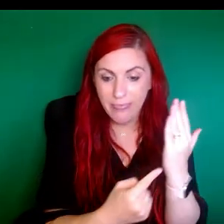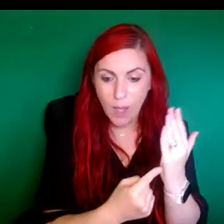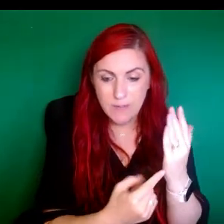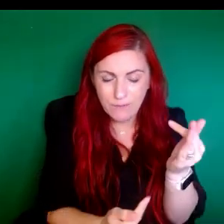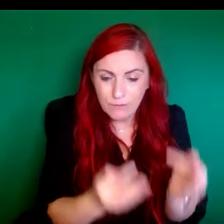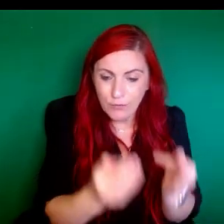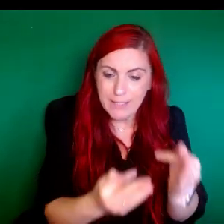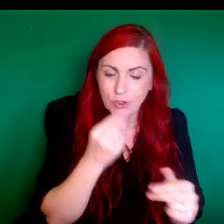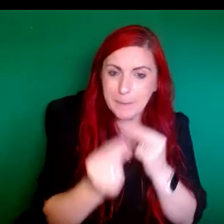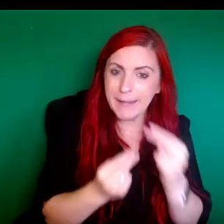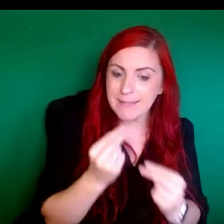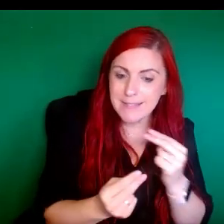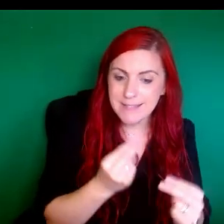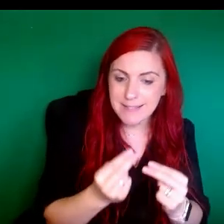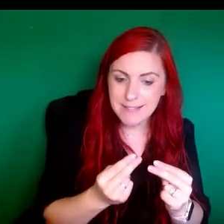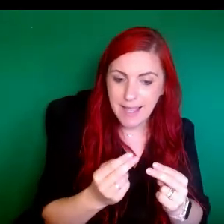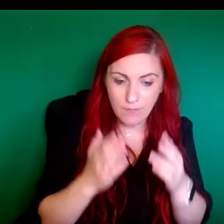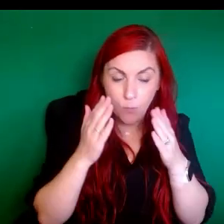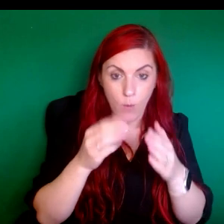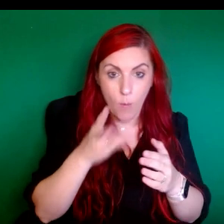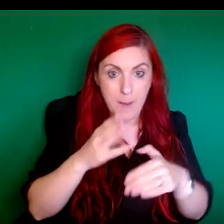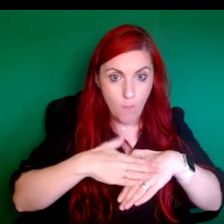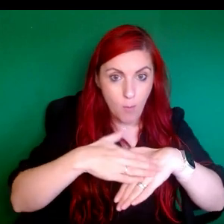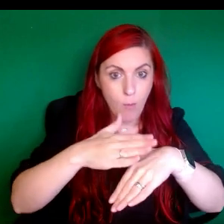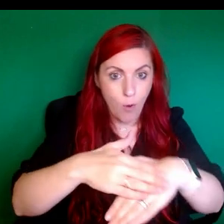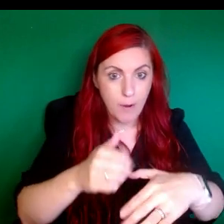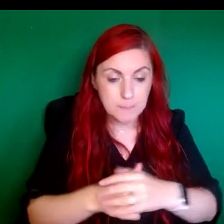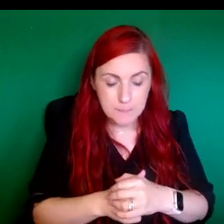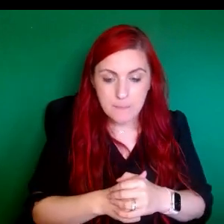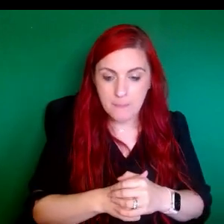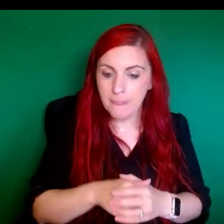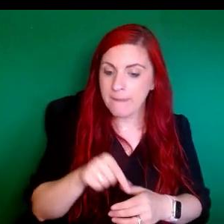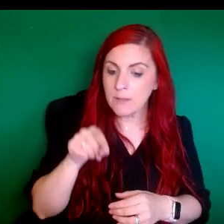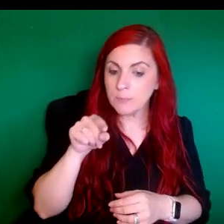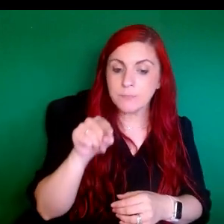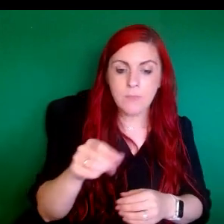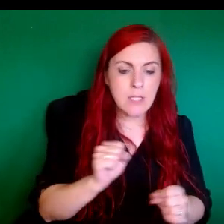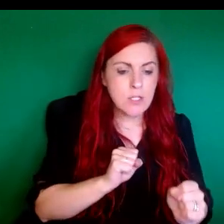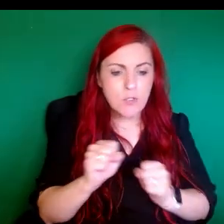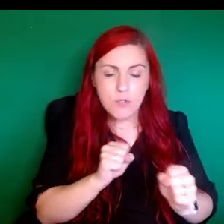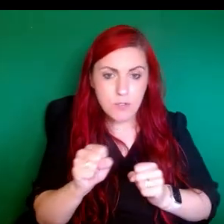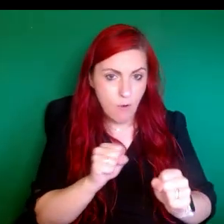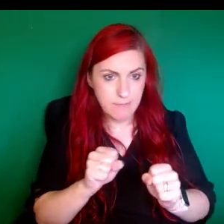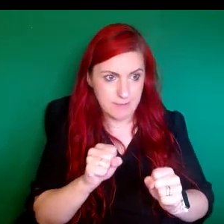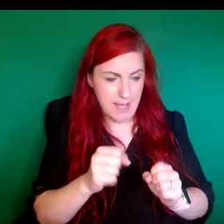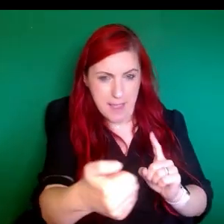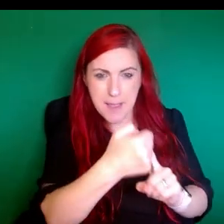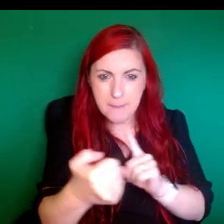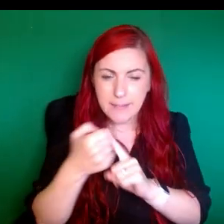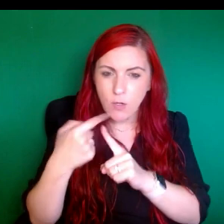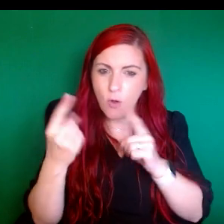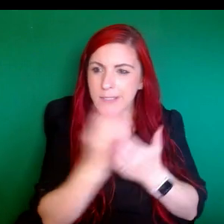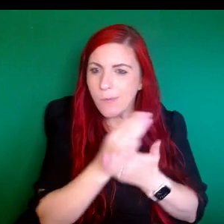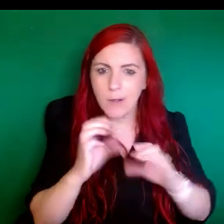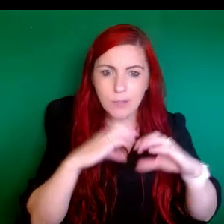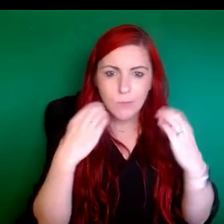2022. The service positively impacts in all sections of our community, with volunteering and employment opportunities, befriending